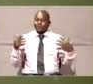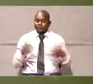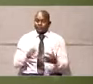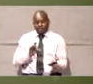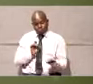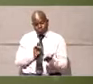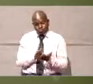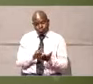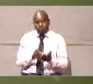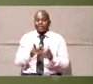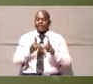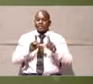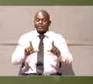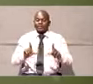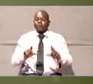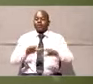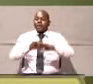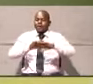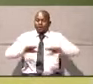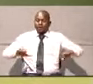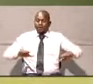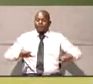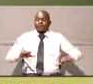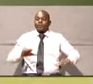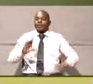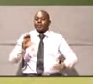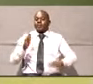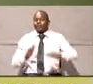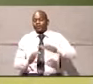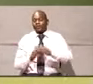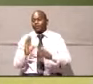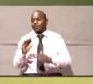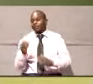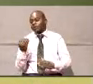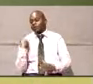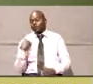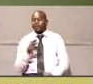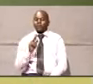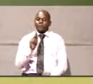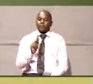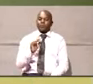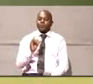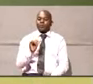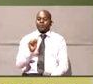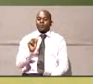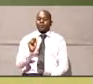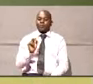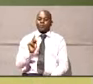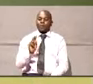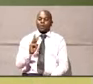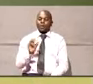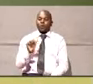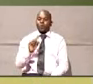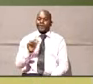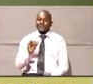the leasing of their land to a Tescano Limited Company by the former Changkwanzi District Land Board, Mpaji